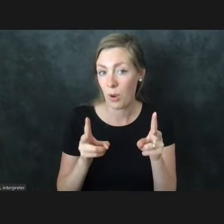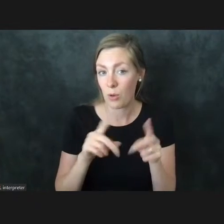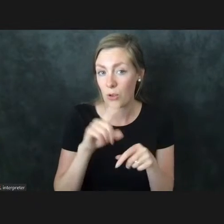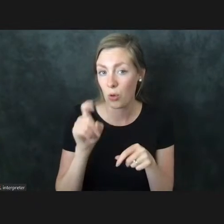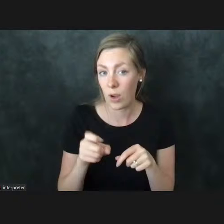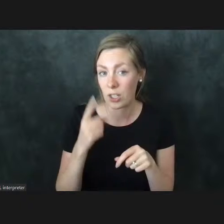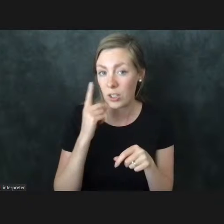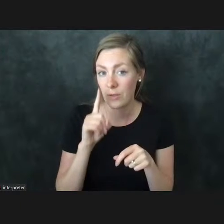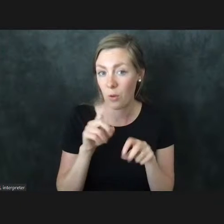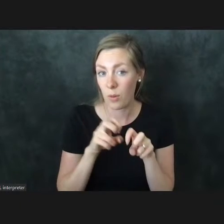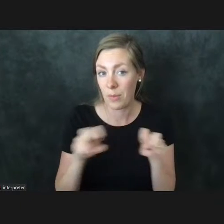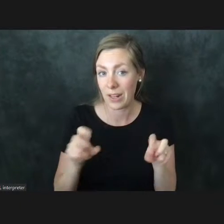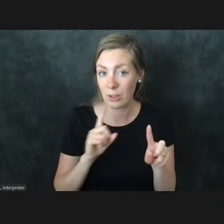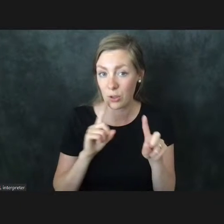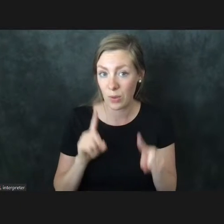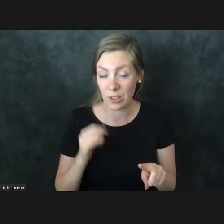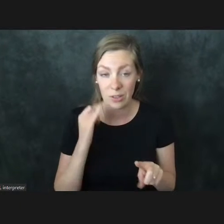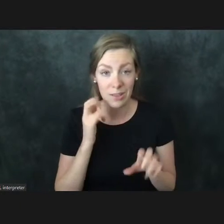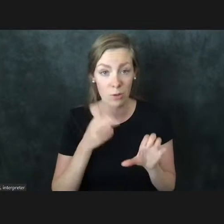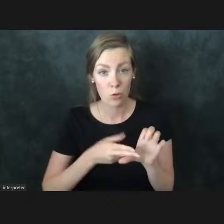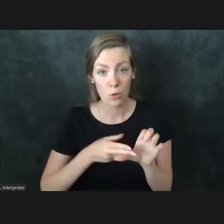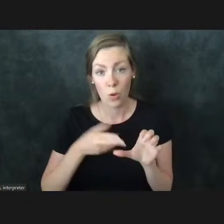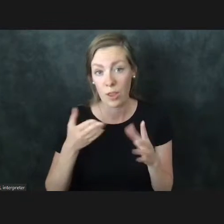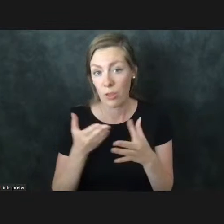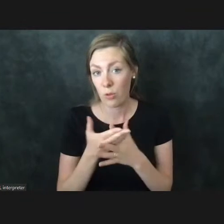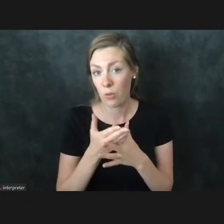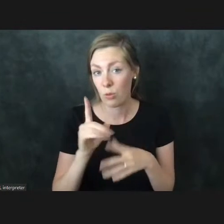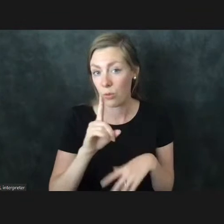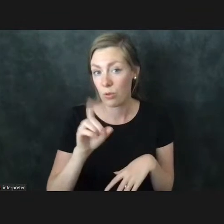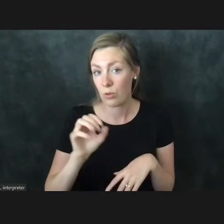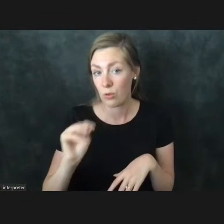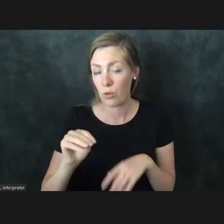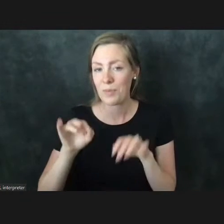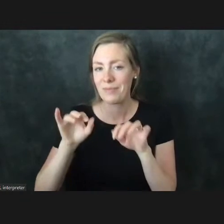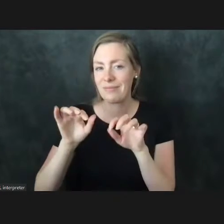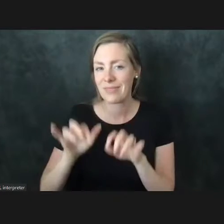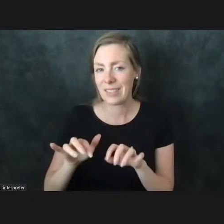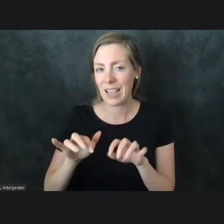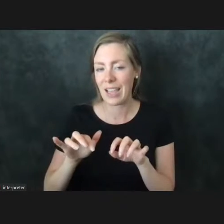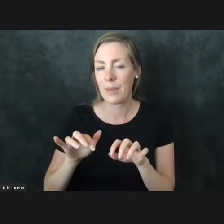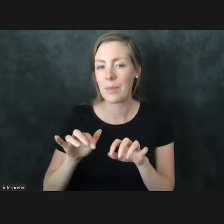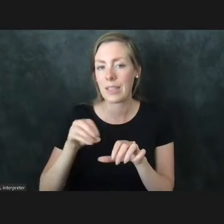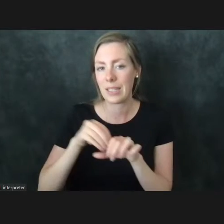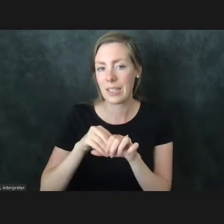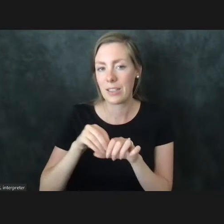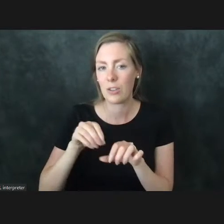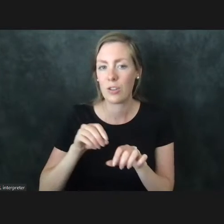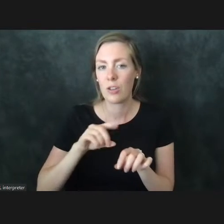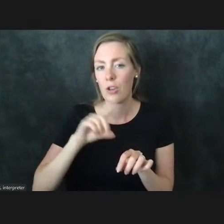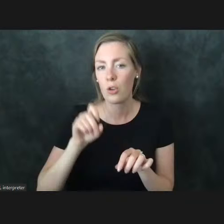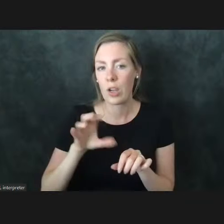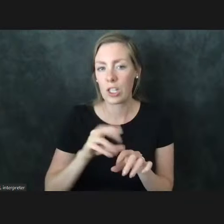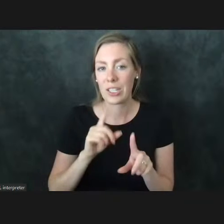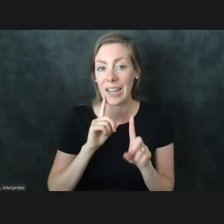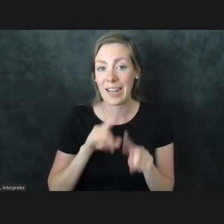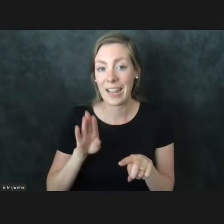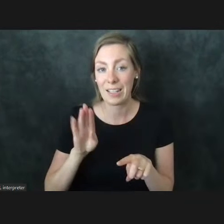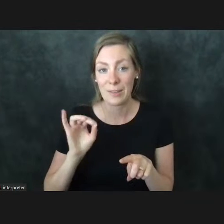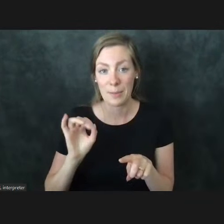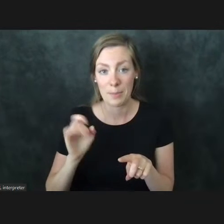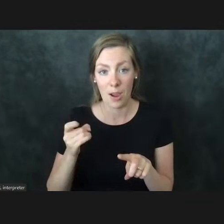panelists. If you have joined us on Zoom, please type your question in the Q&A box down there at the bottom of the